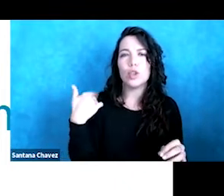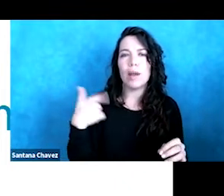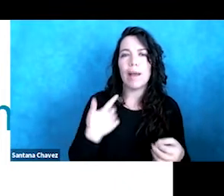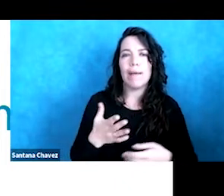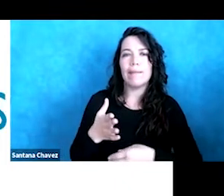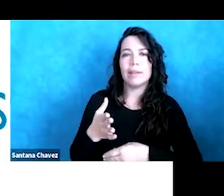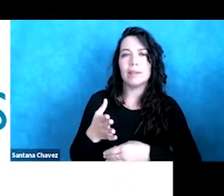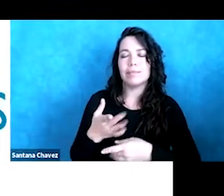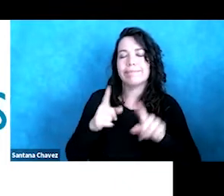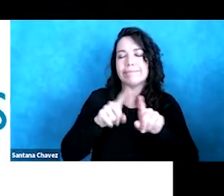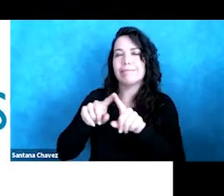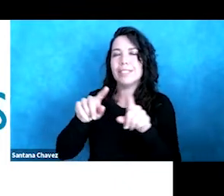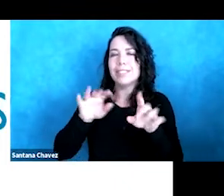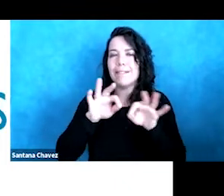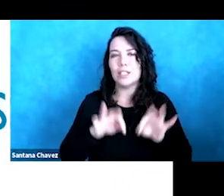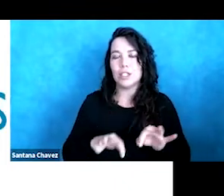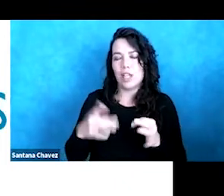please.